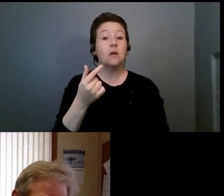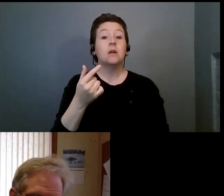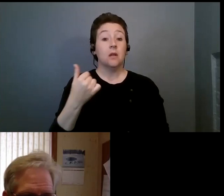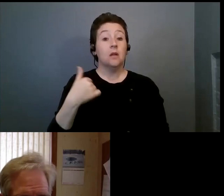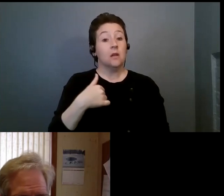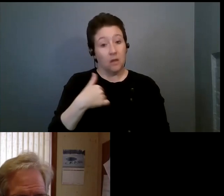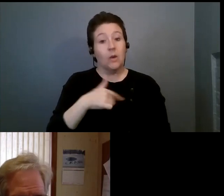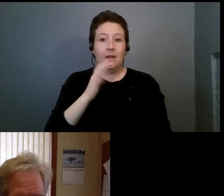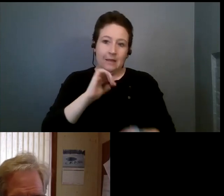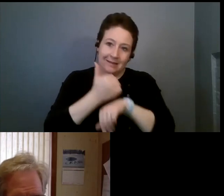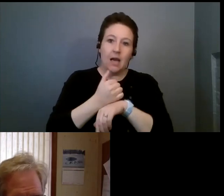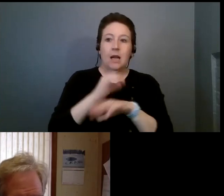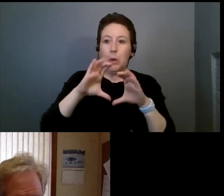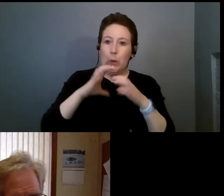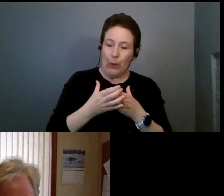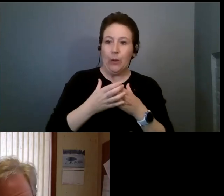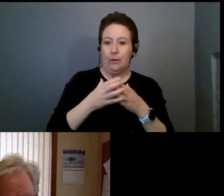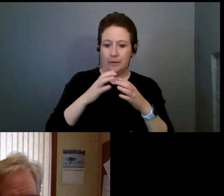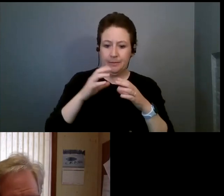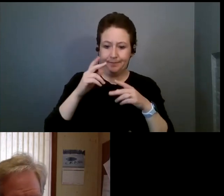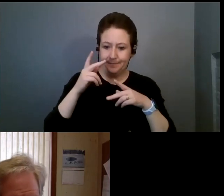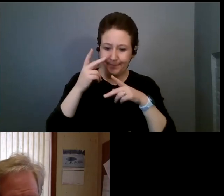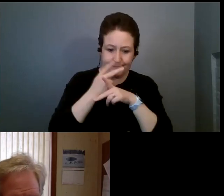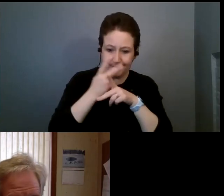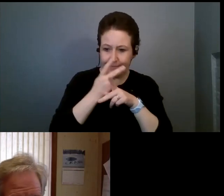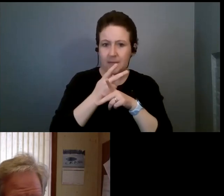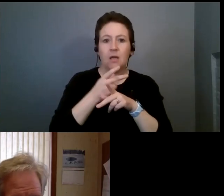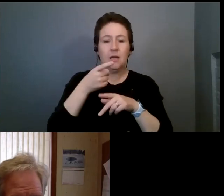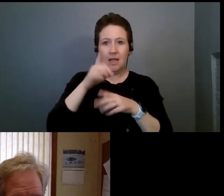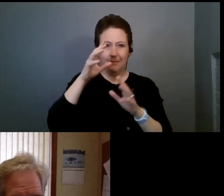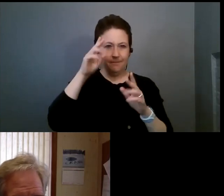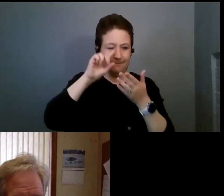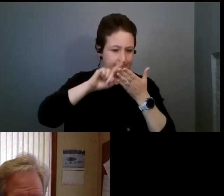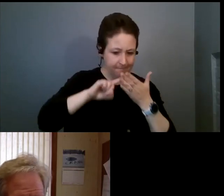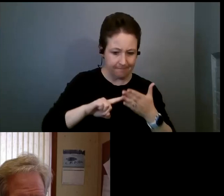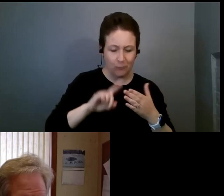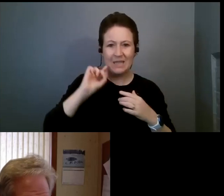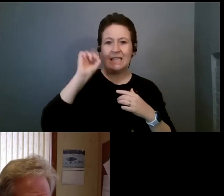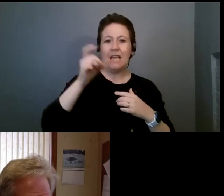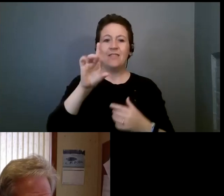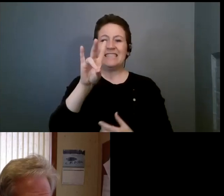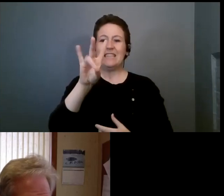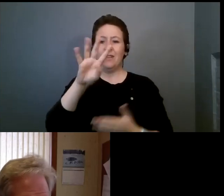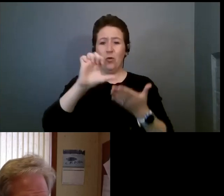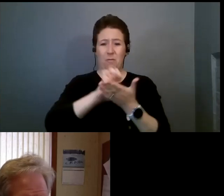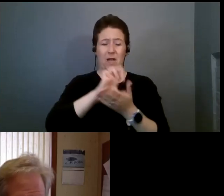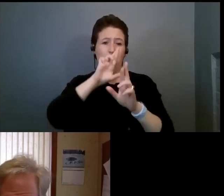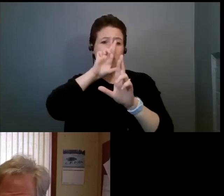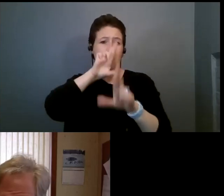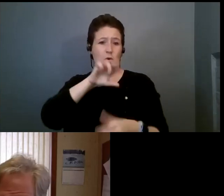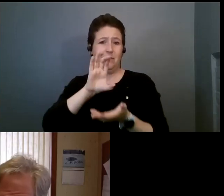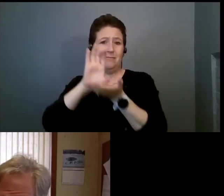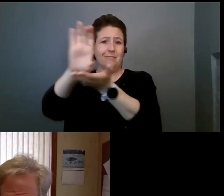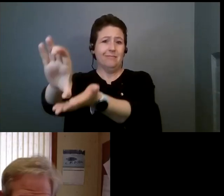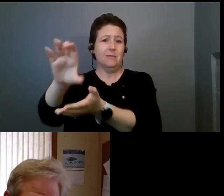We formed a task force, and beyond the task force, they turned in a 74-page report to the president and her cabinet.